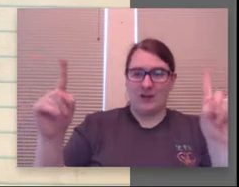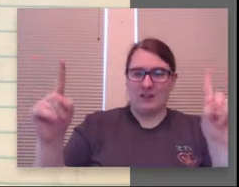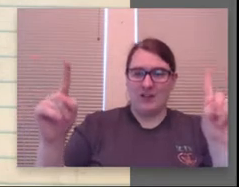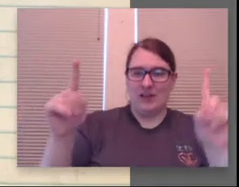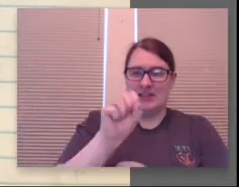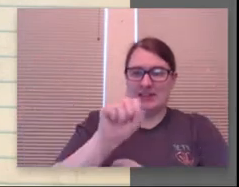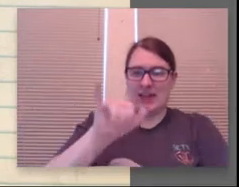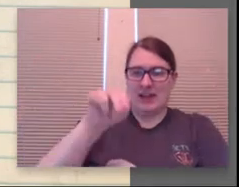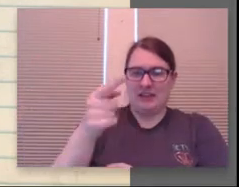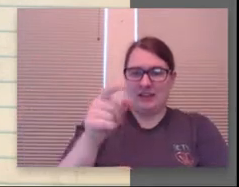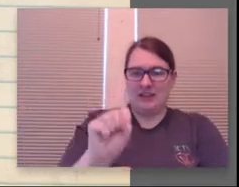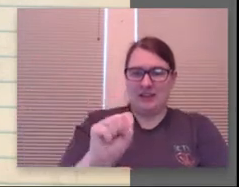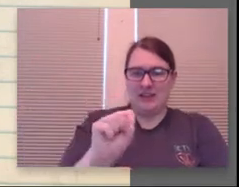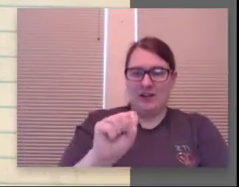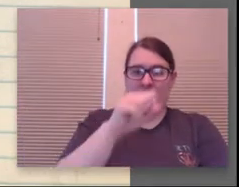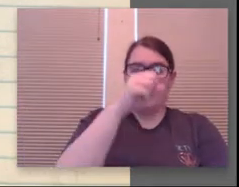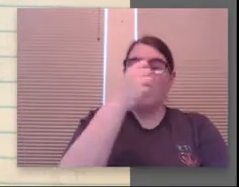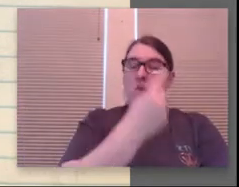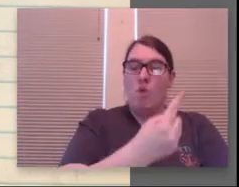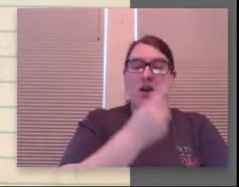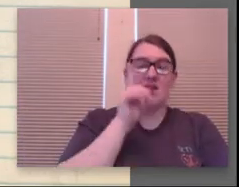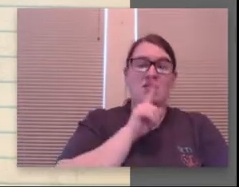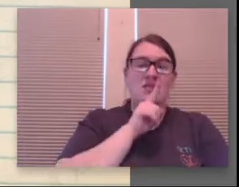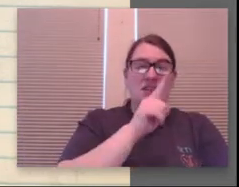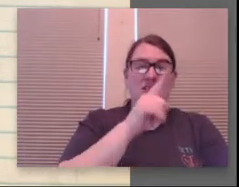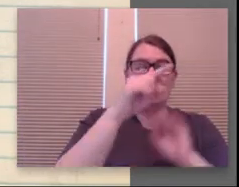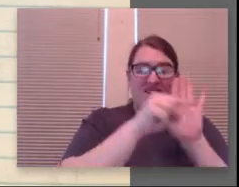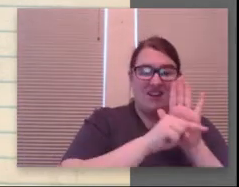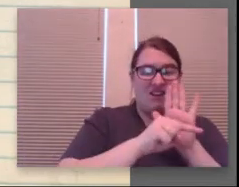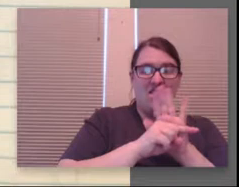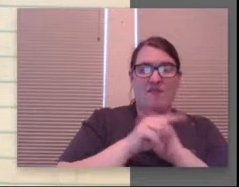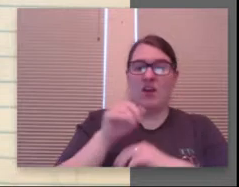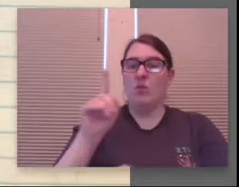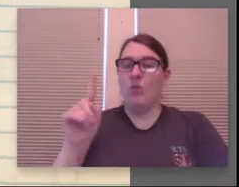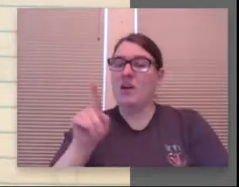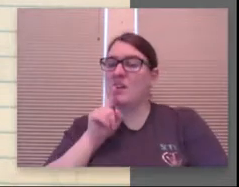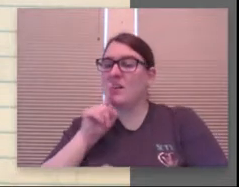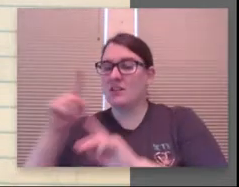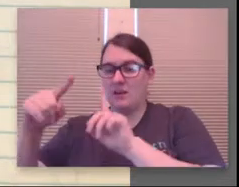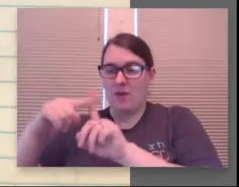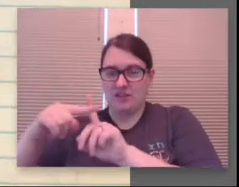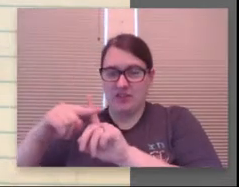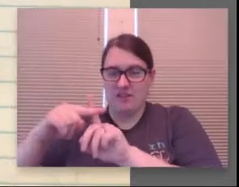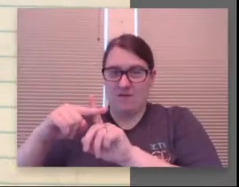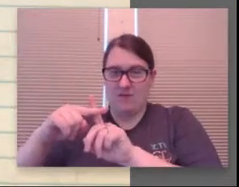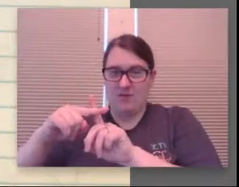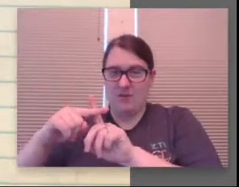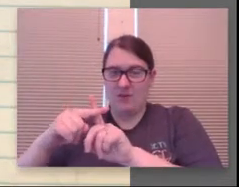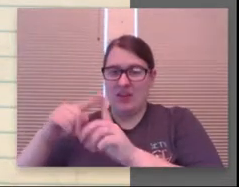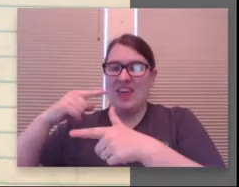different signs, like 1 is a negative and 1 is a